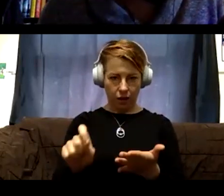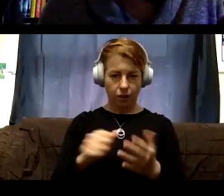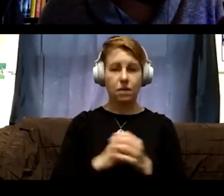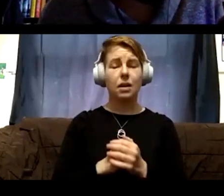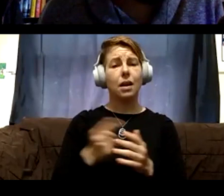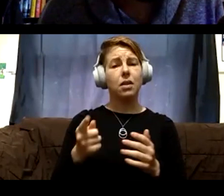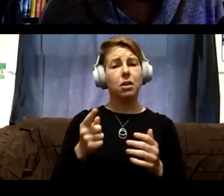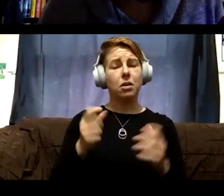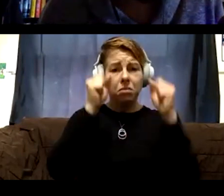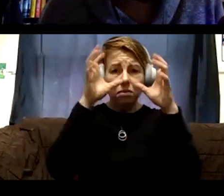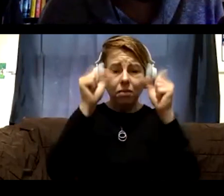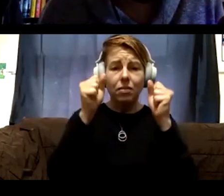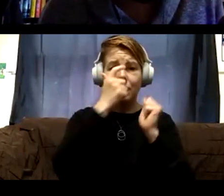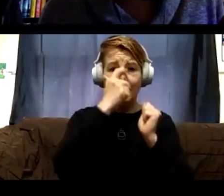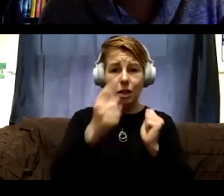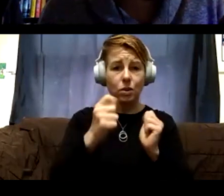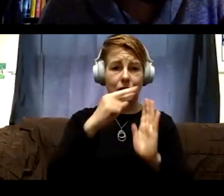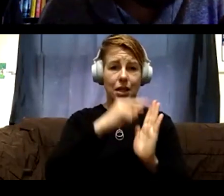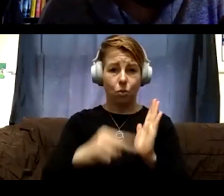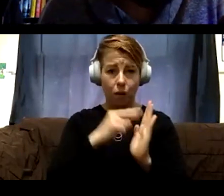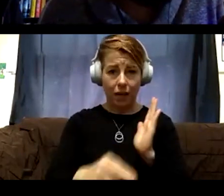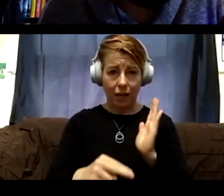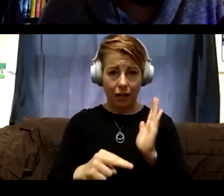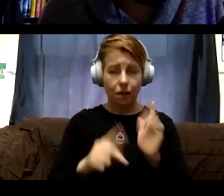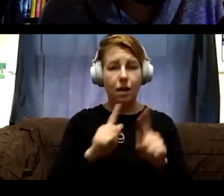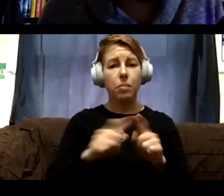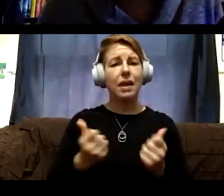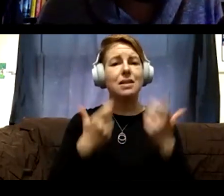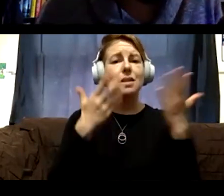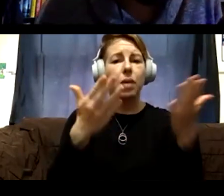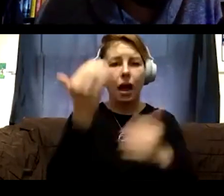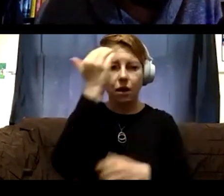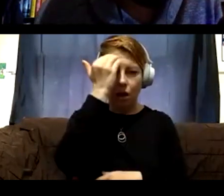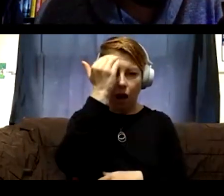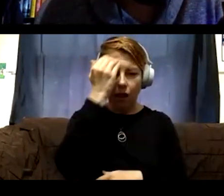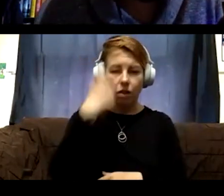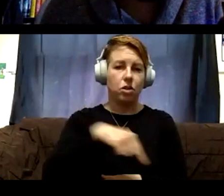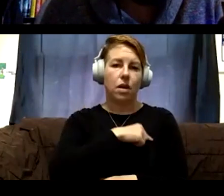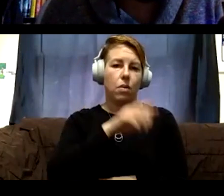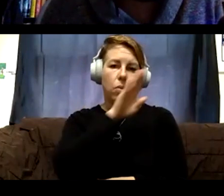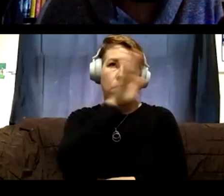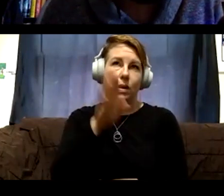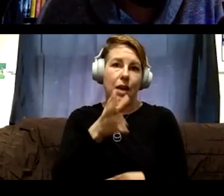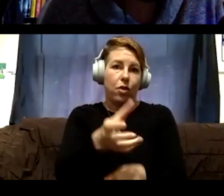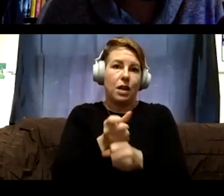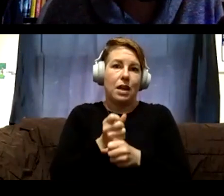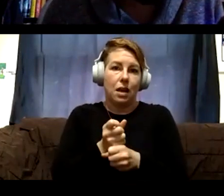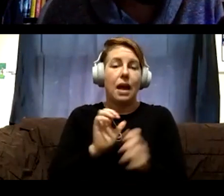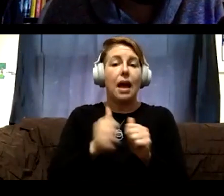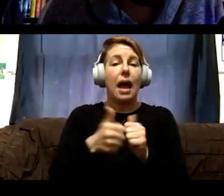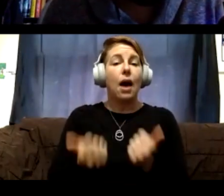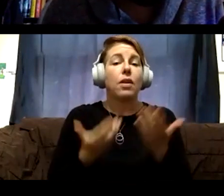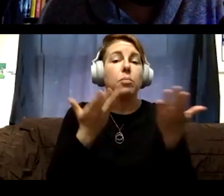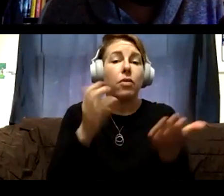they are also instructive. They supply knowledge that we might not otherwise obtain, and they supply it in a very palatable